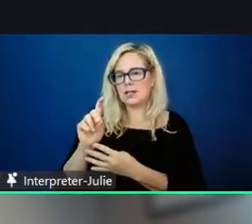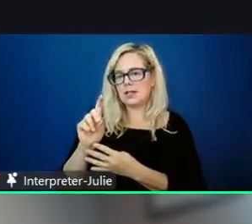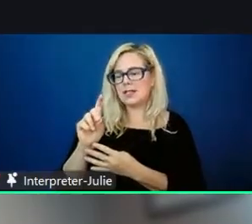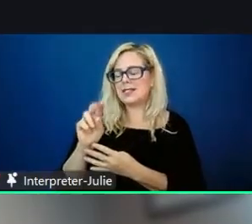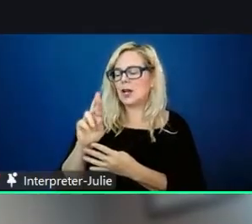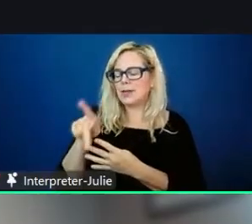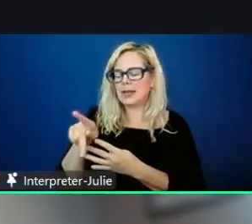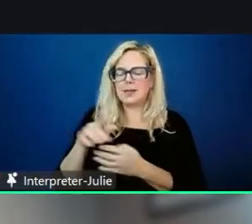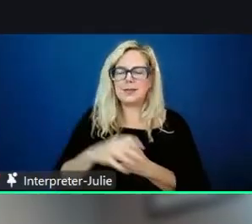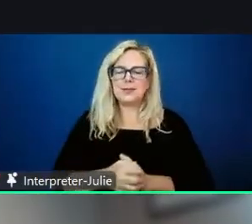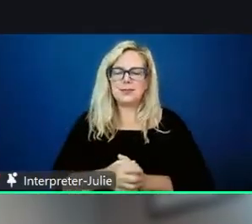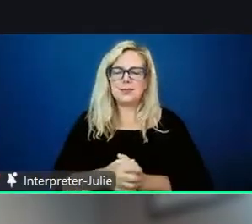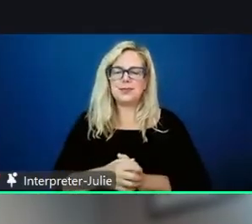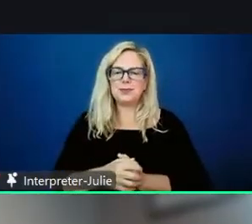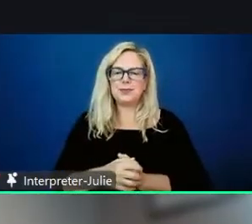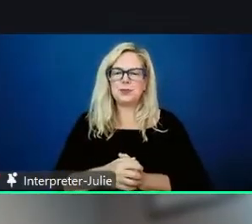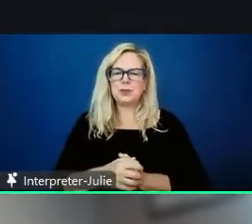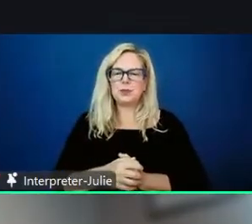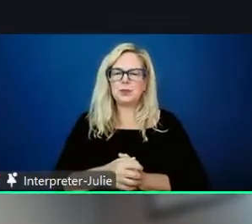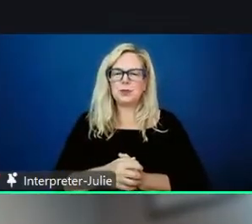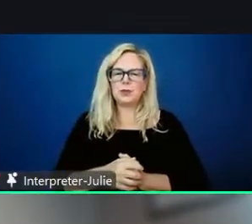steps, which is figuring out which functional